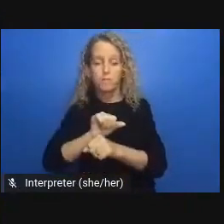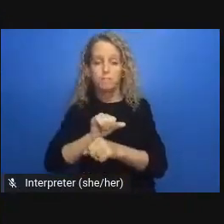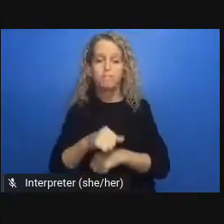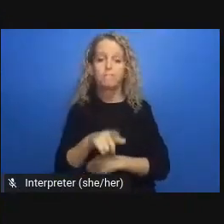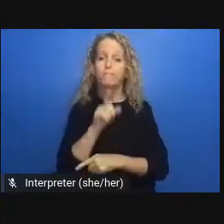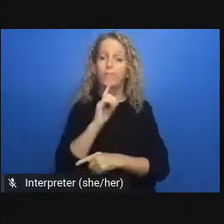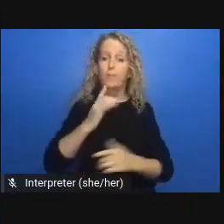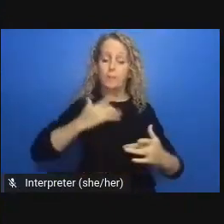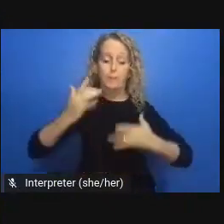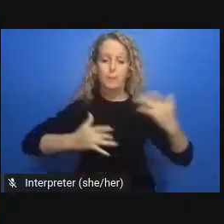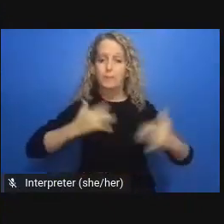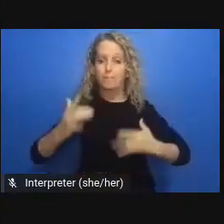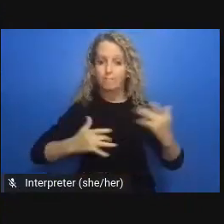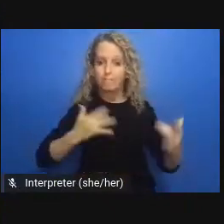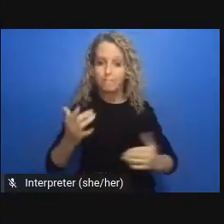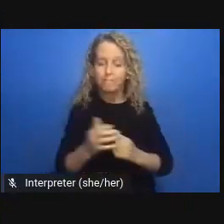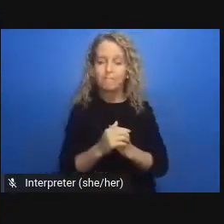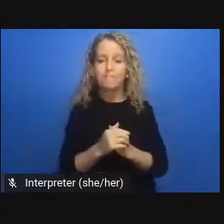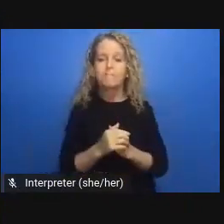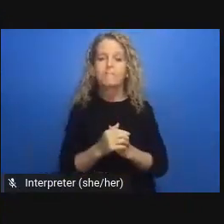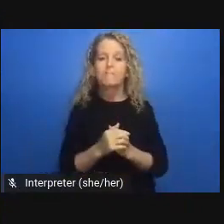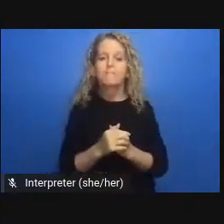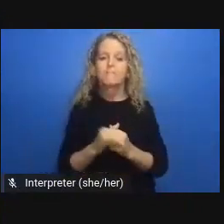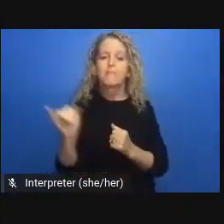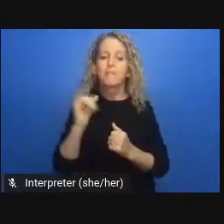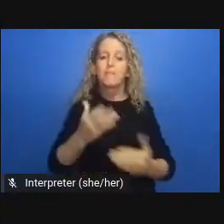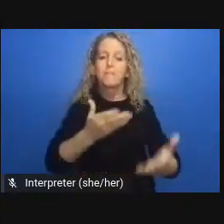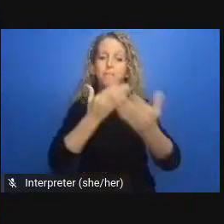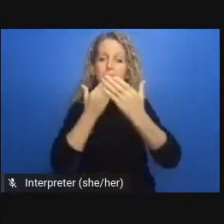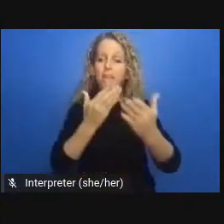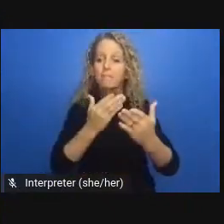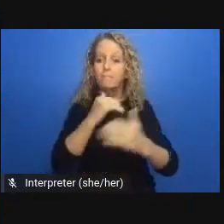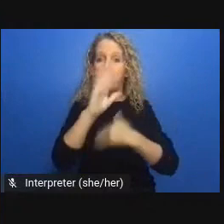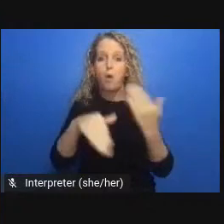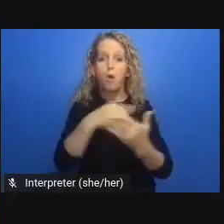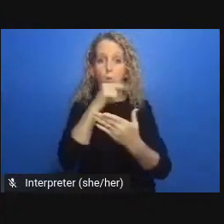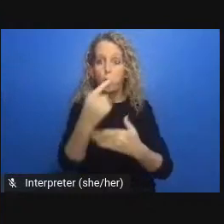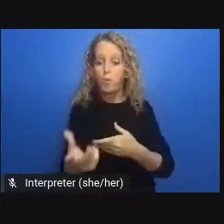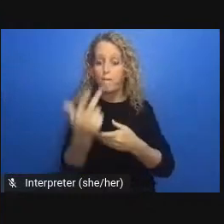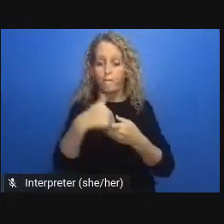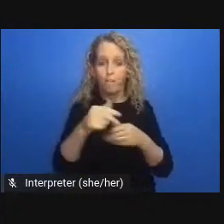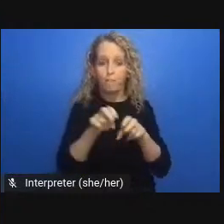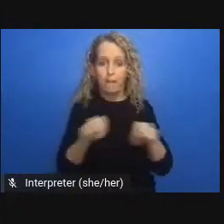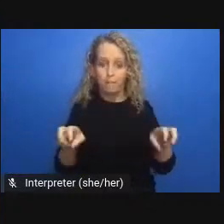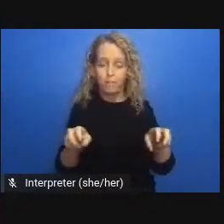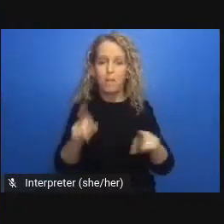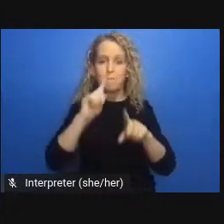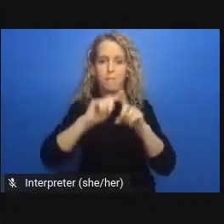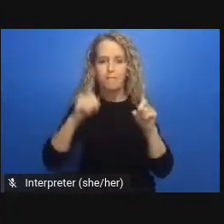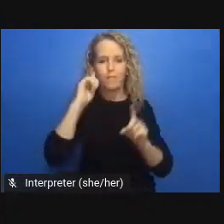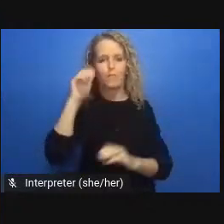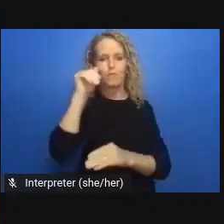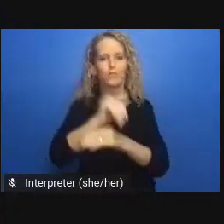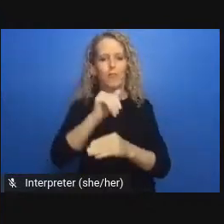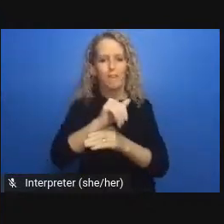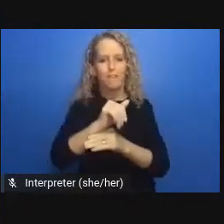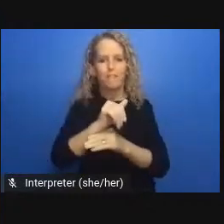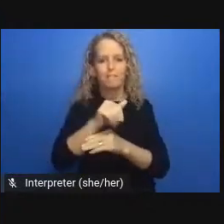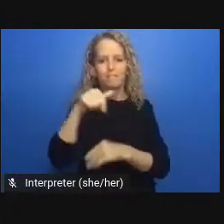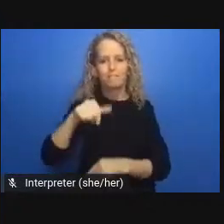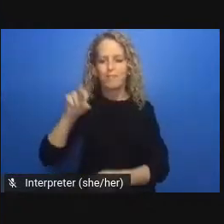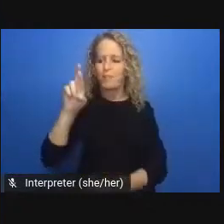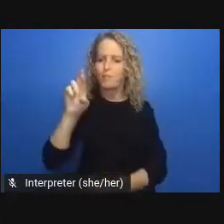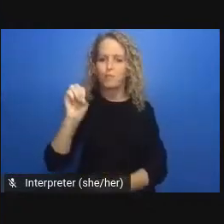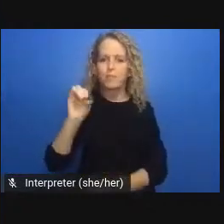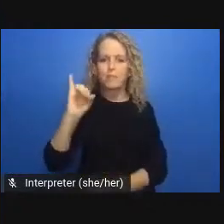And thank you very much for anybody who has joined other panels, but a special welcome to anybody who is joining the Reimagine series for the first